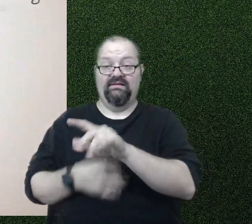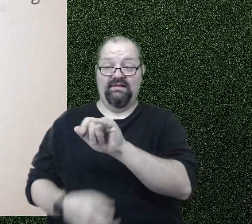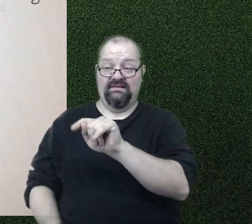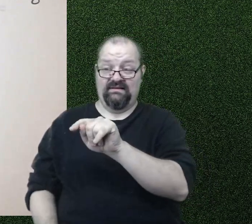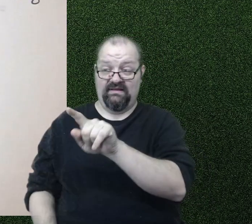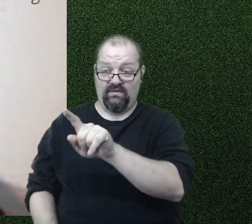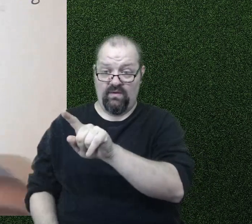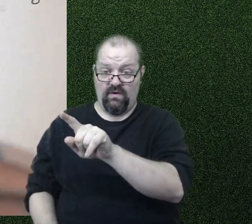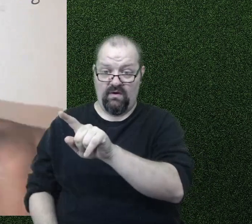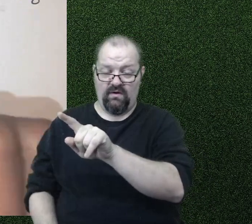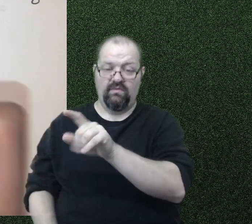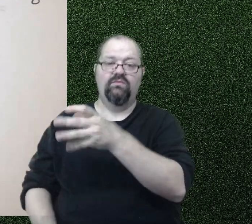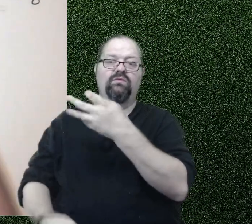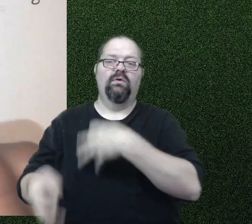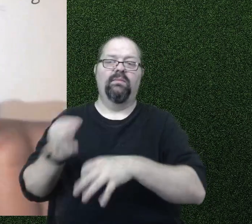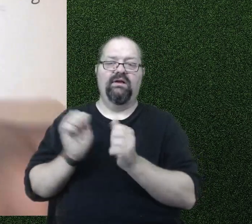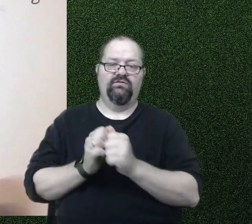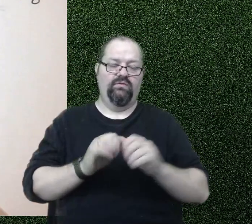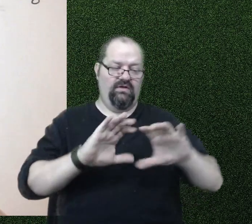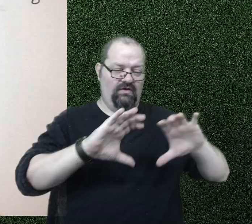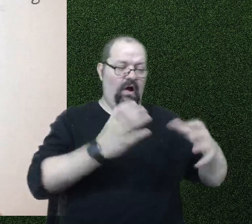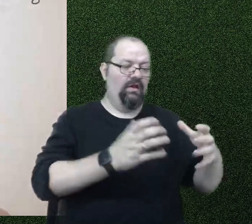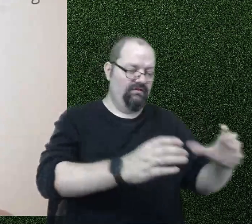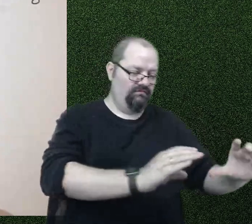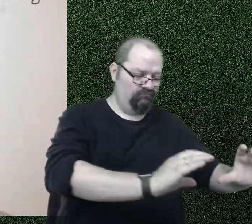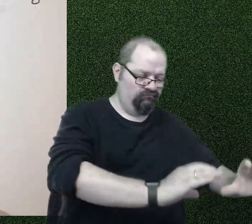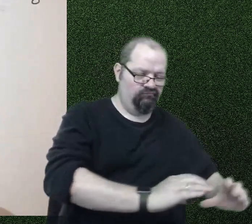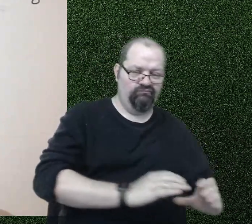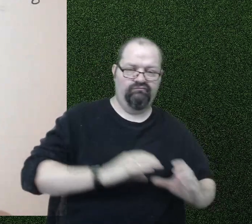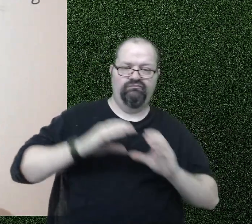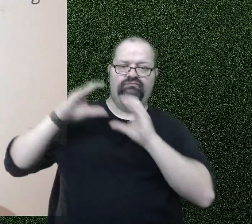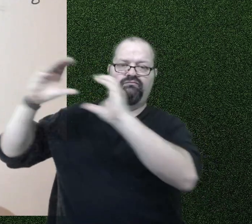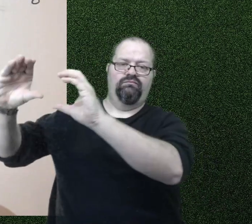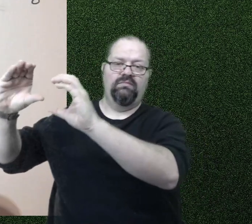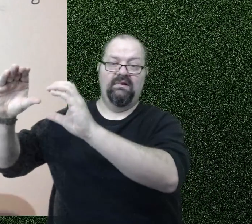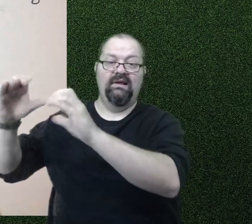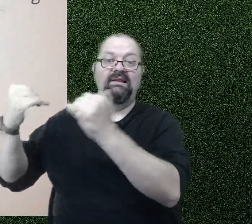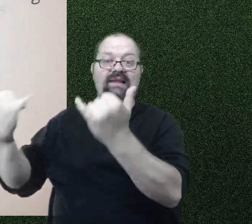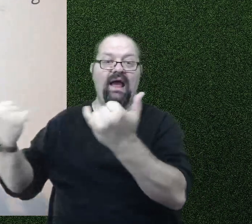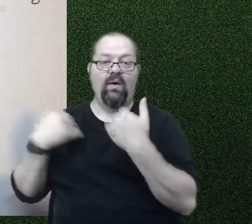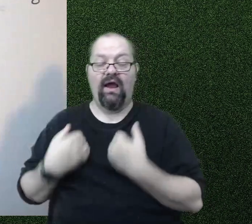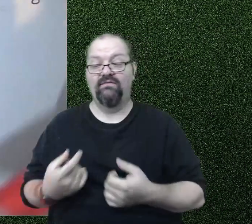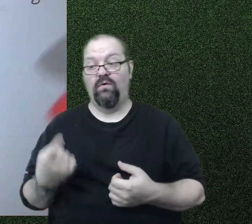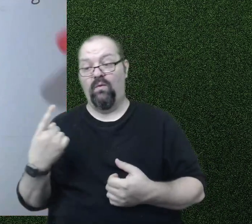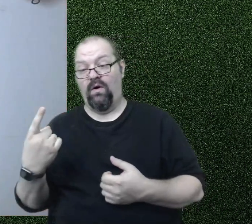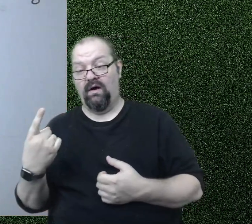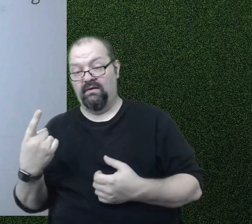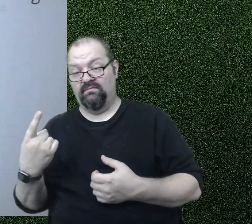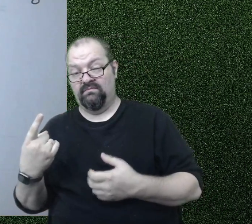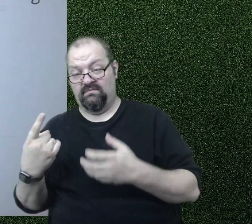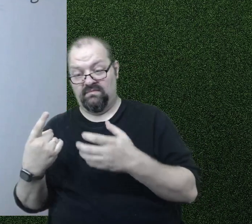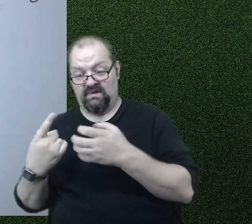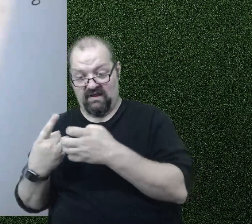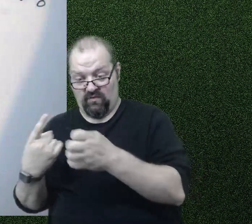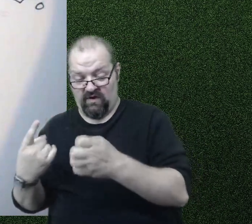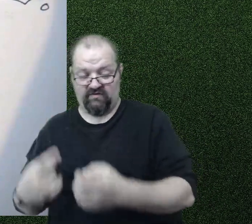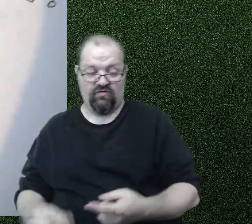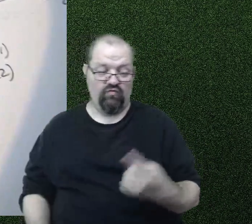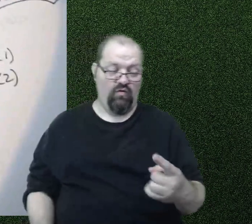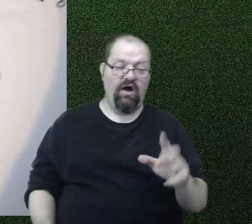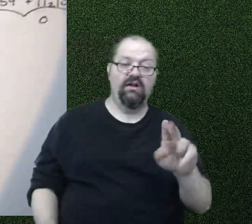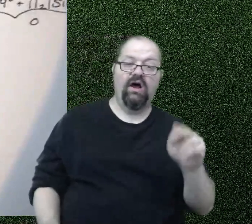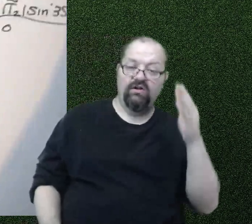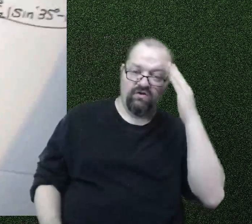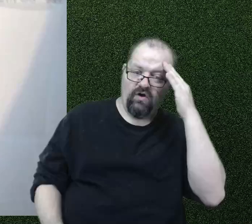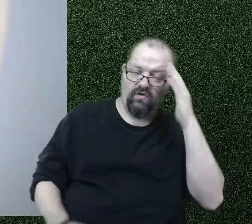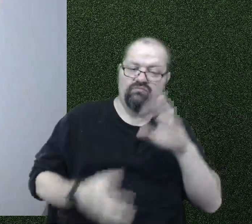can replace that with all of this, and then I'll have one equation and one unknown. It'll involve t2 only, or the magnitude of